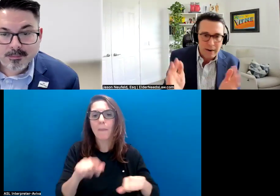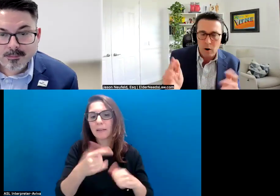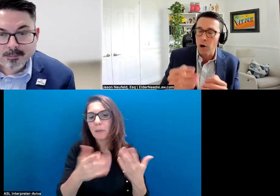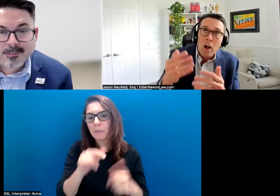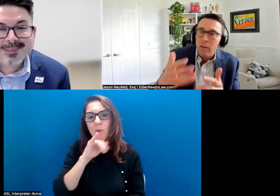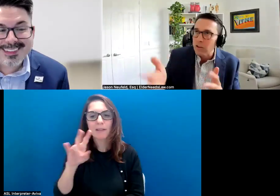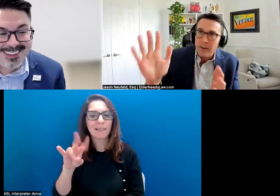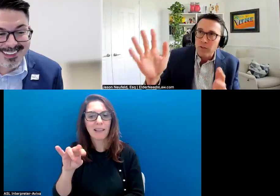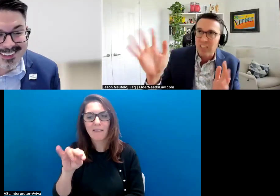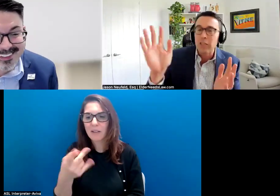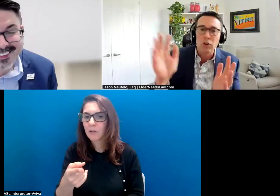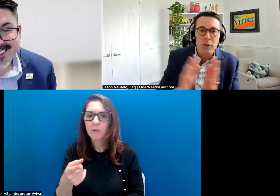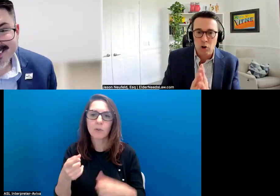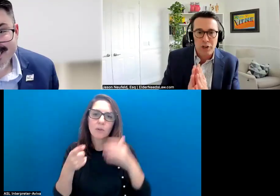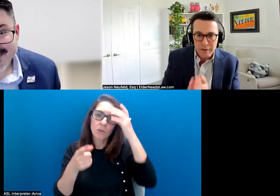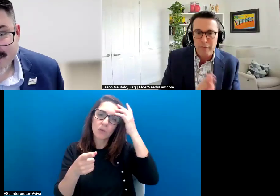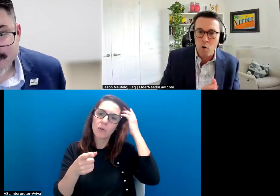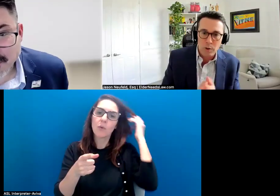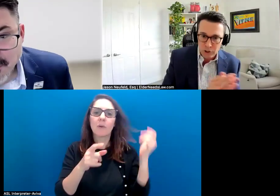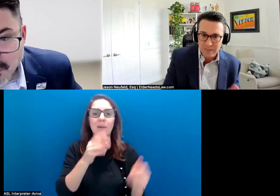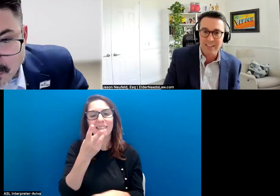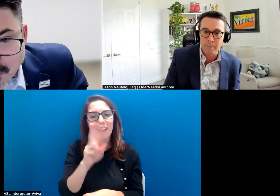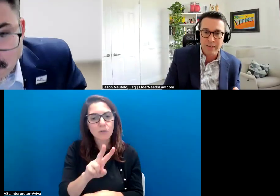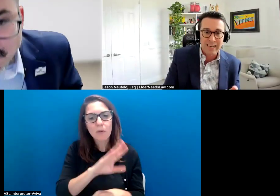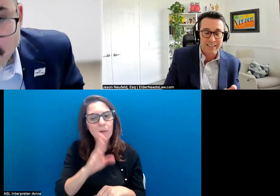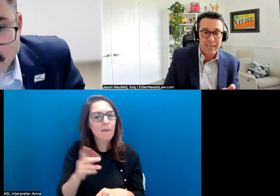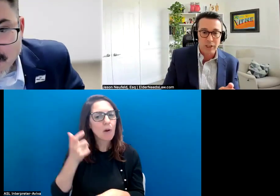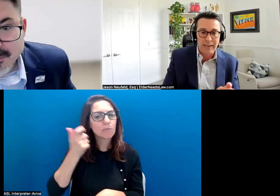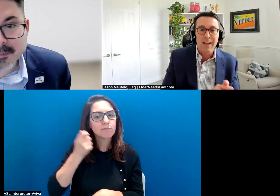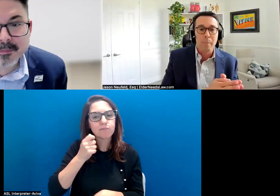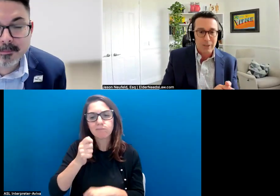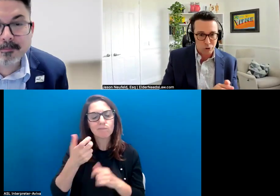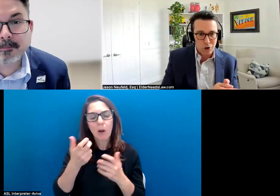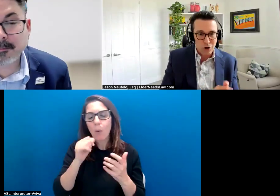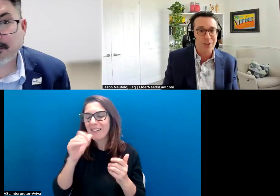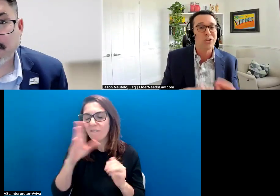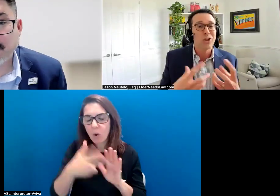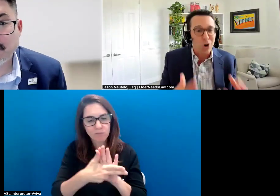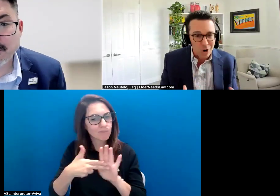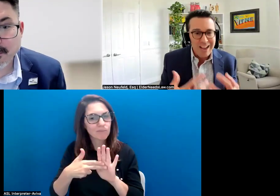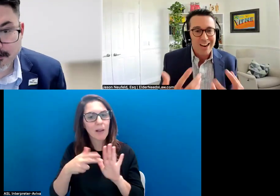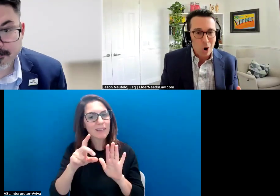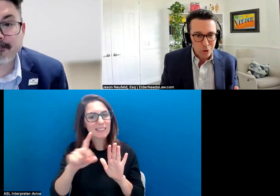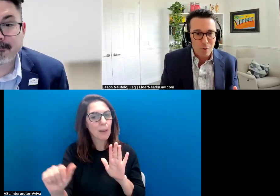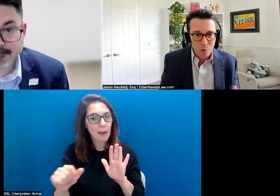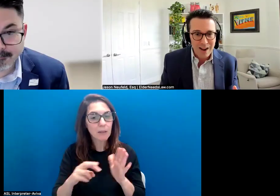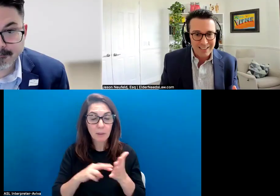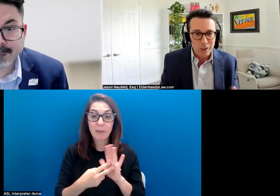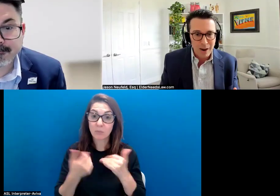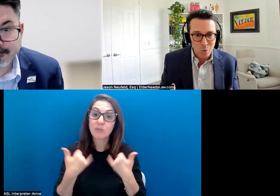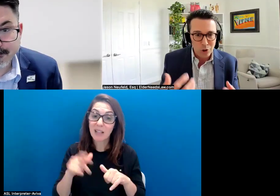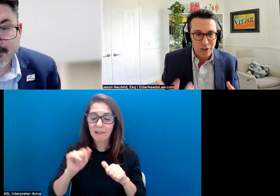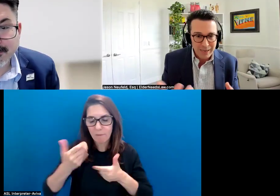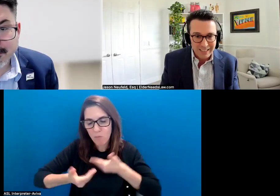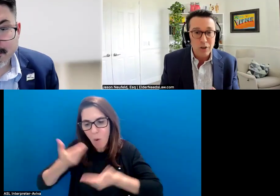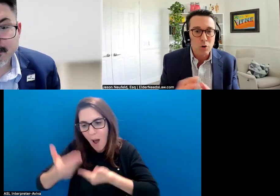old, or let's say 62 years old, you never formally received the disability designation by Social Security, you can still go through a process